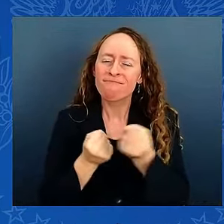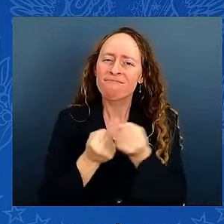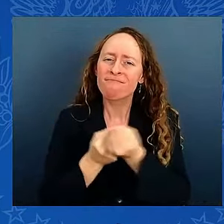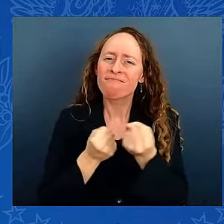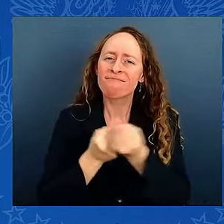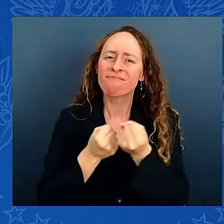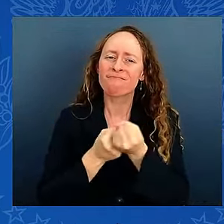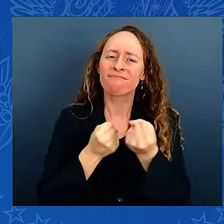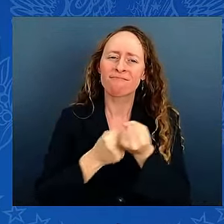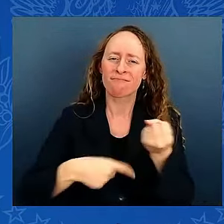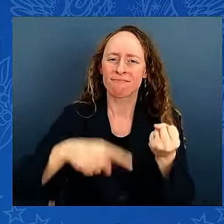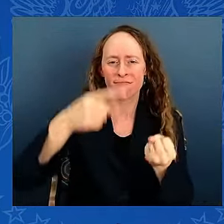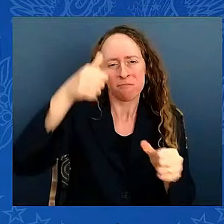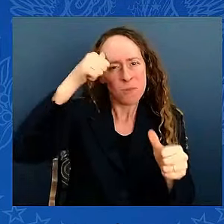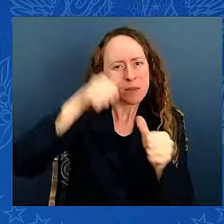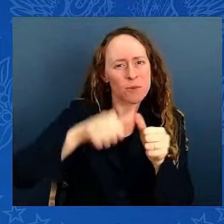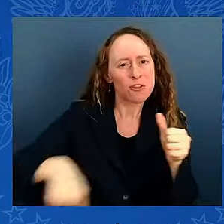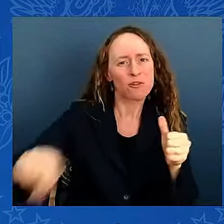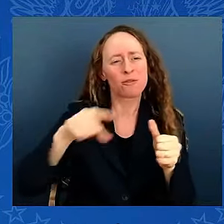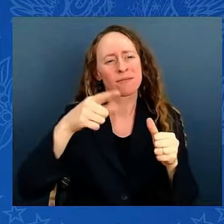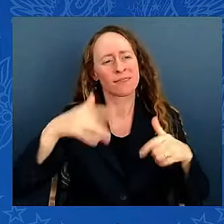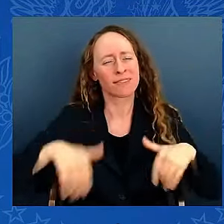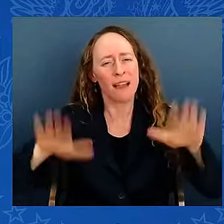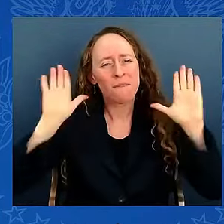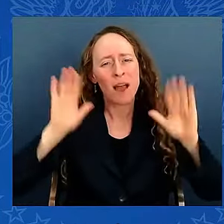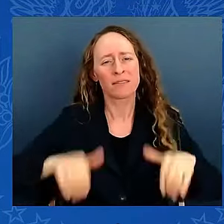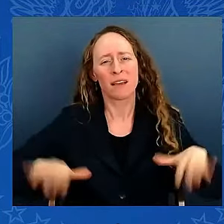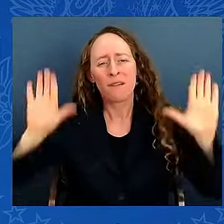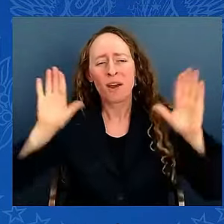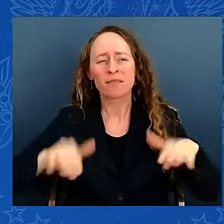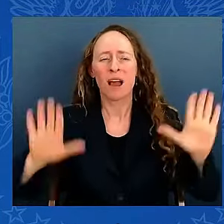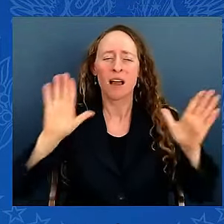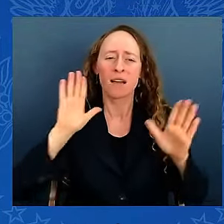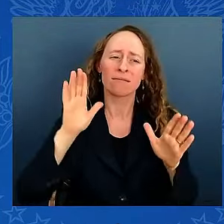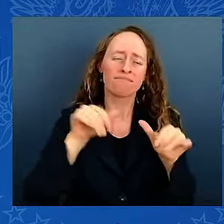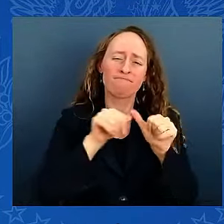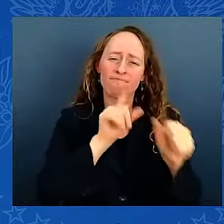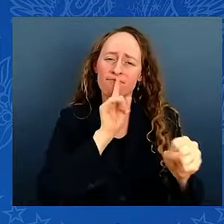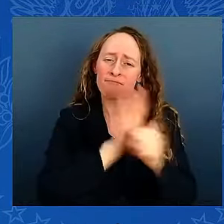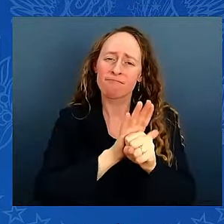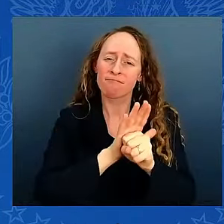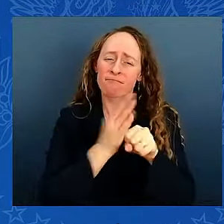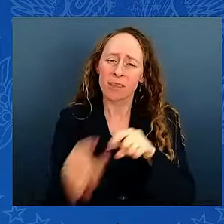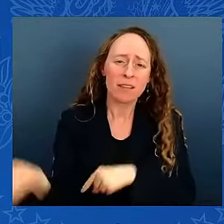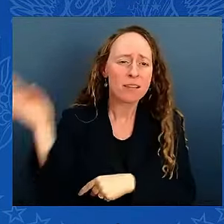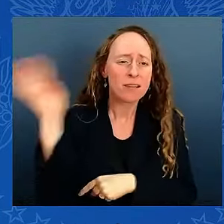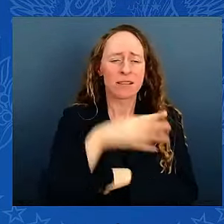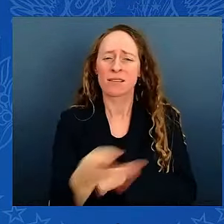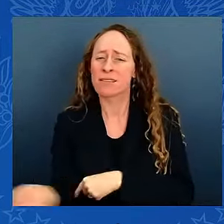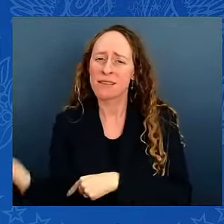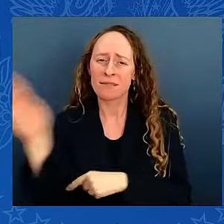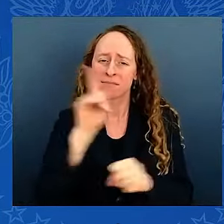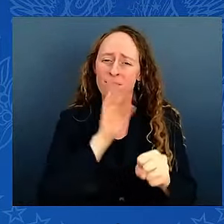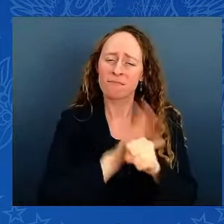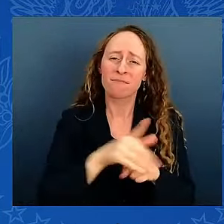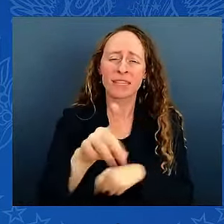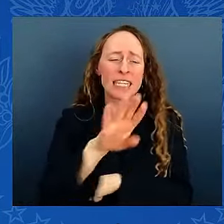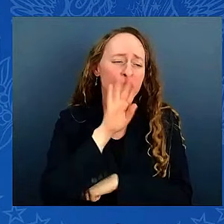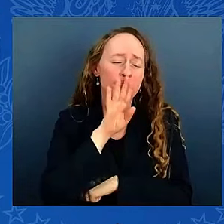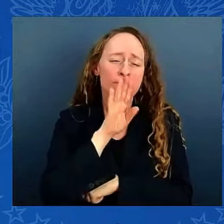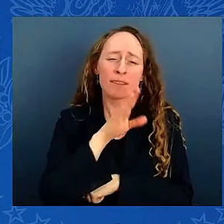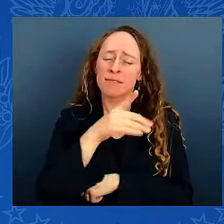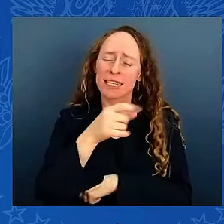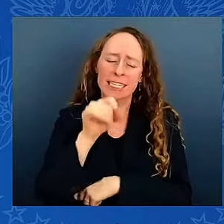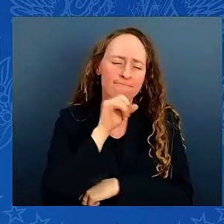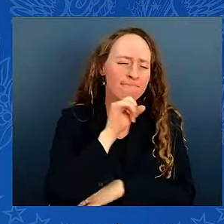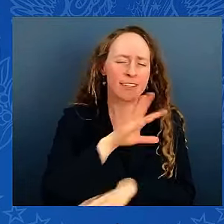training, sometimes overcoming extreme disappointment. For many of you, you hold down multiple jobs to